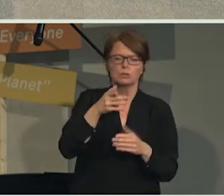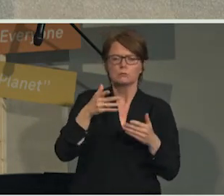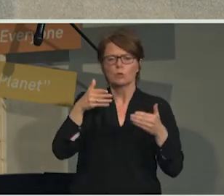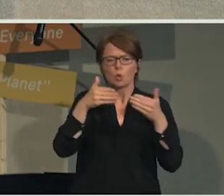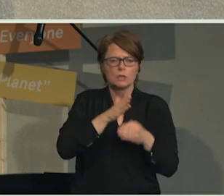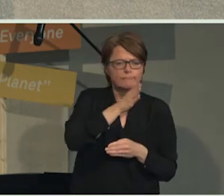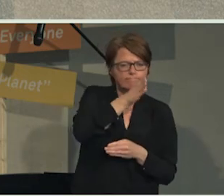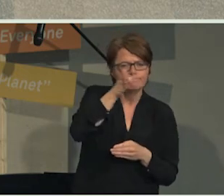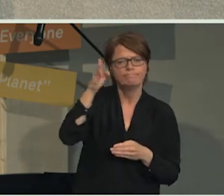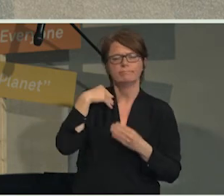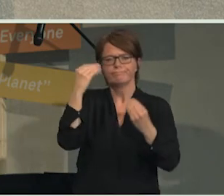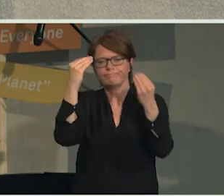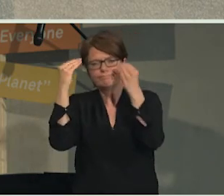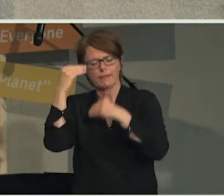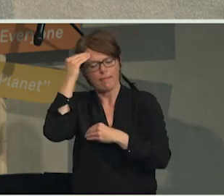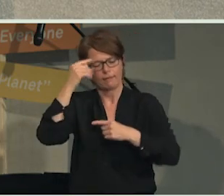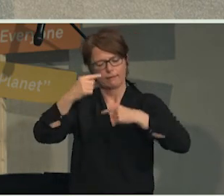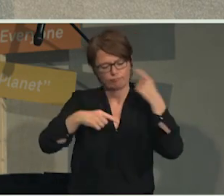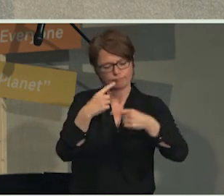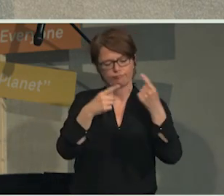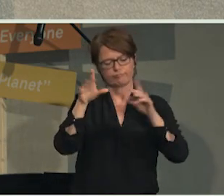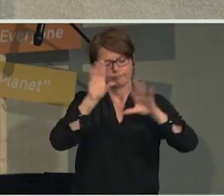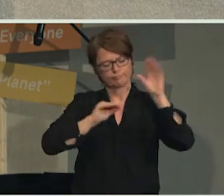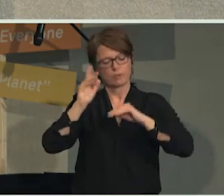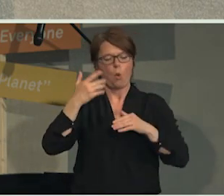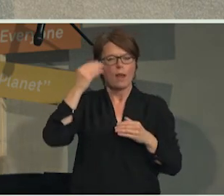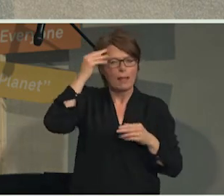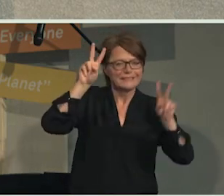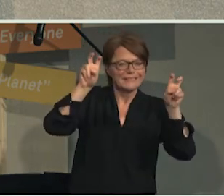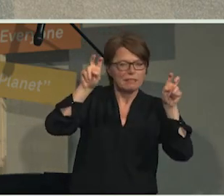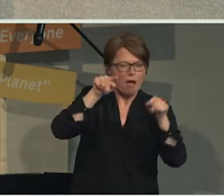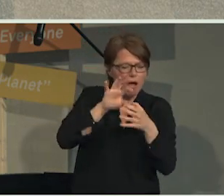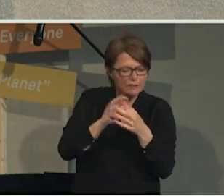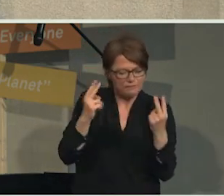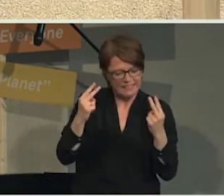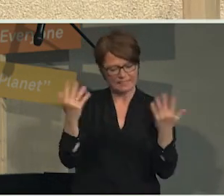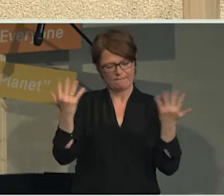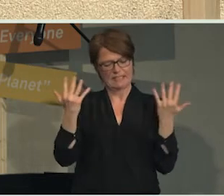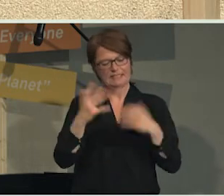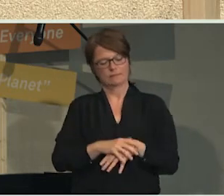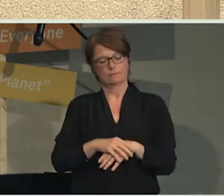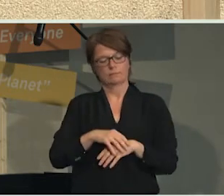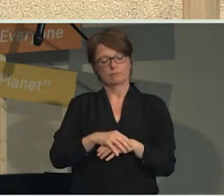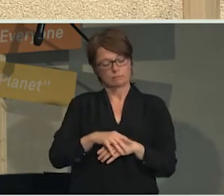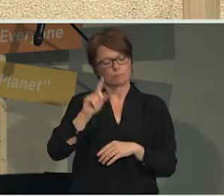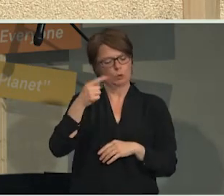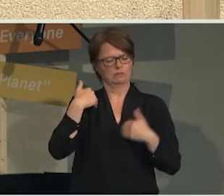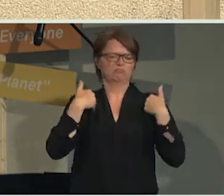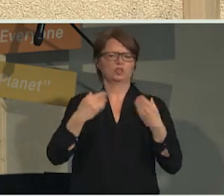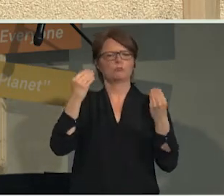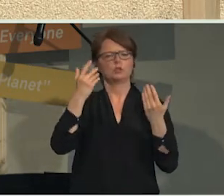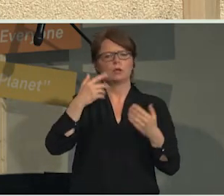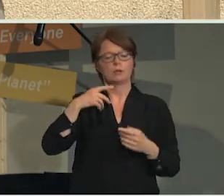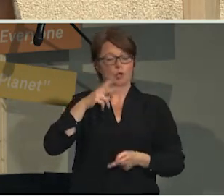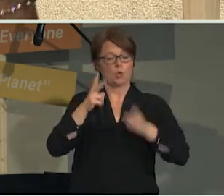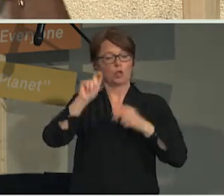be distinctively unique in that exam. But how do I get that free state of mind?